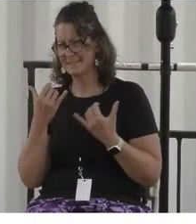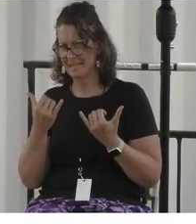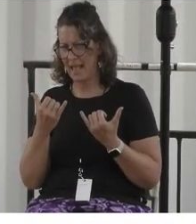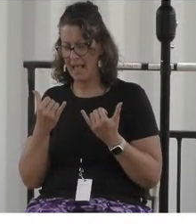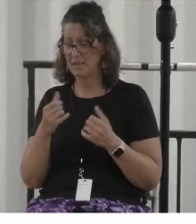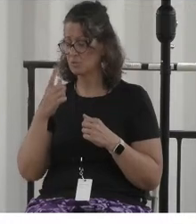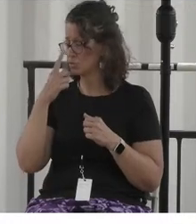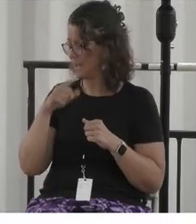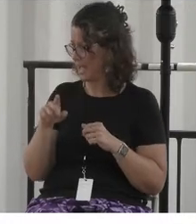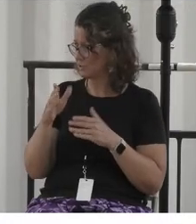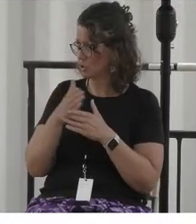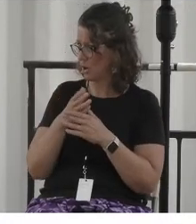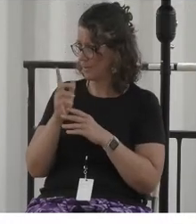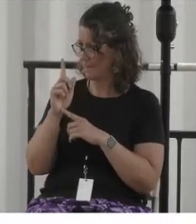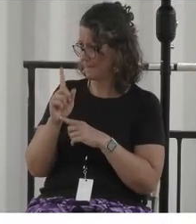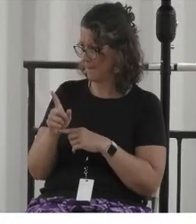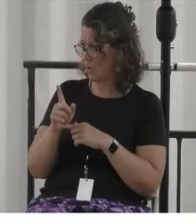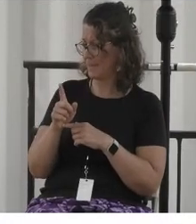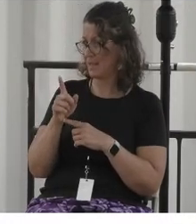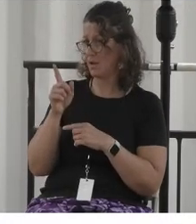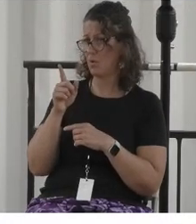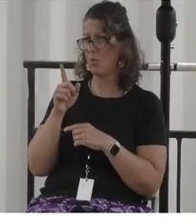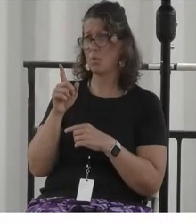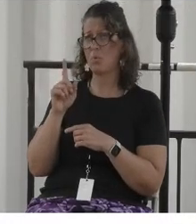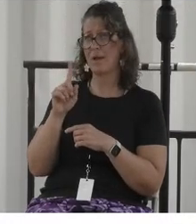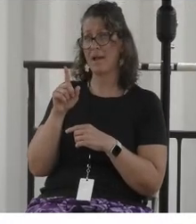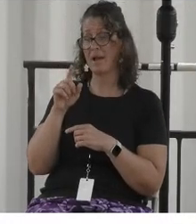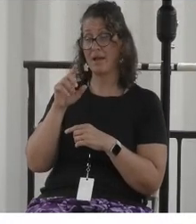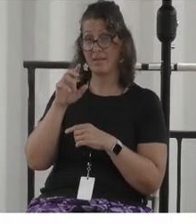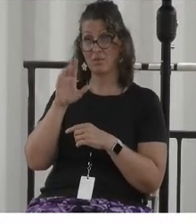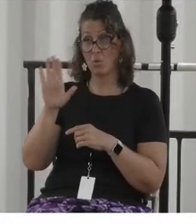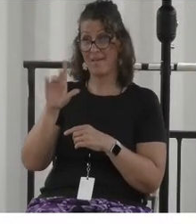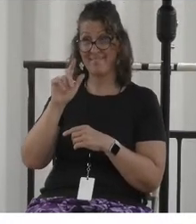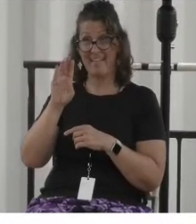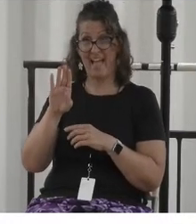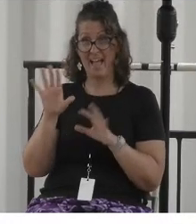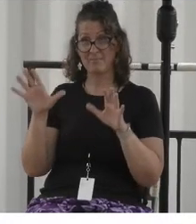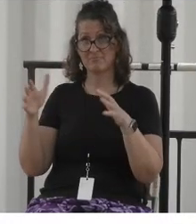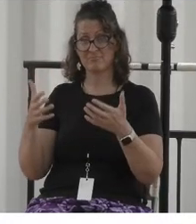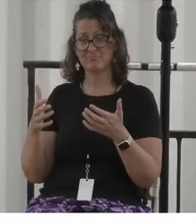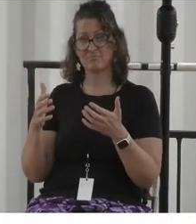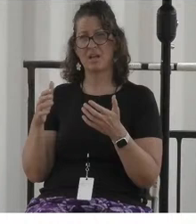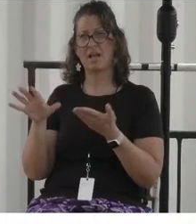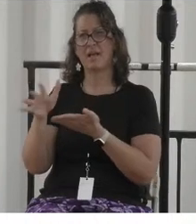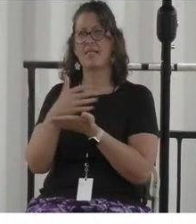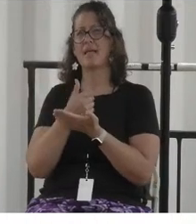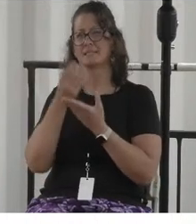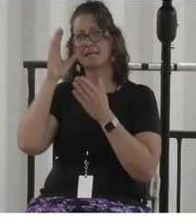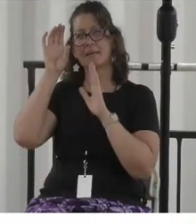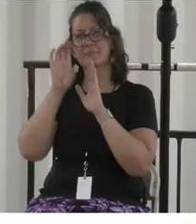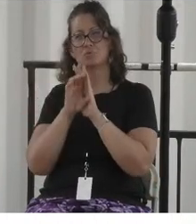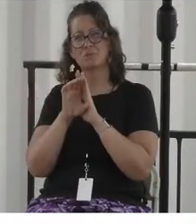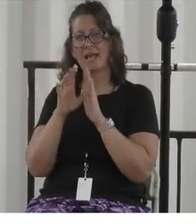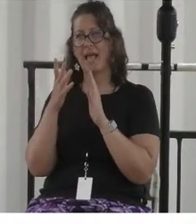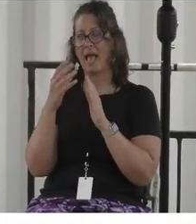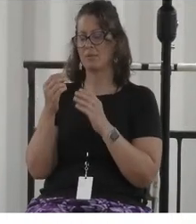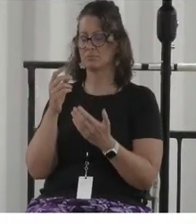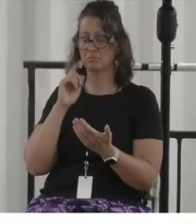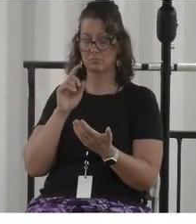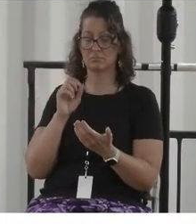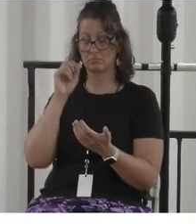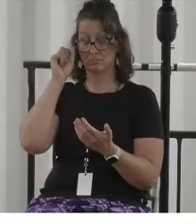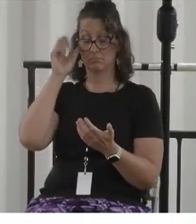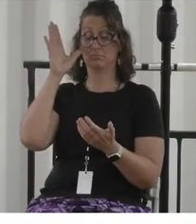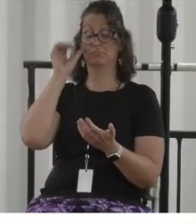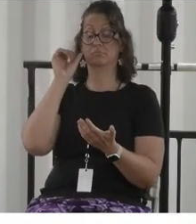that you could share with us where you and the lab, you know, members of your lab actually collected some imagery and were just blown away by what